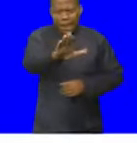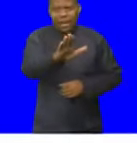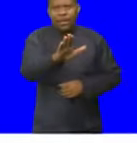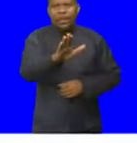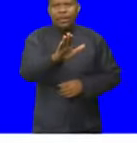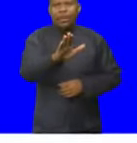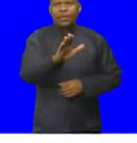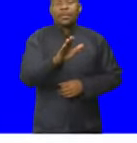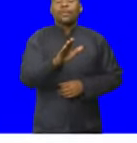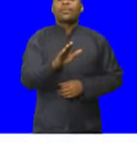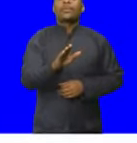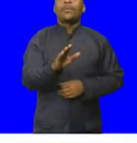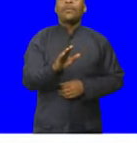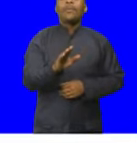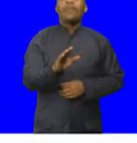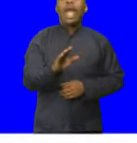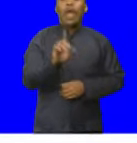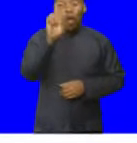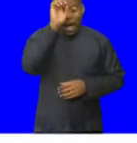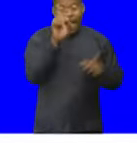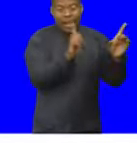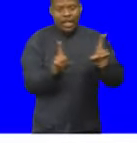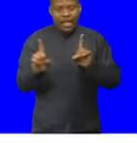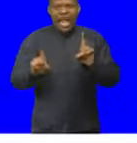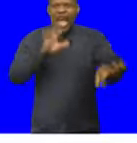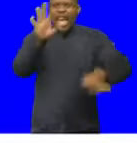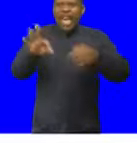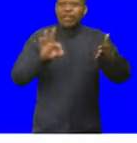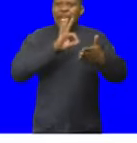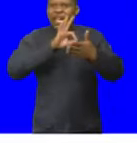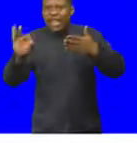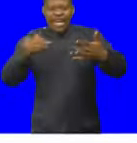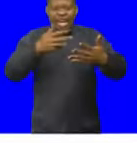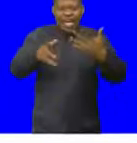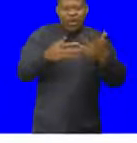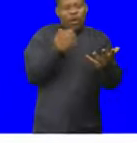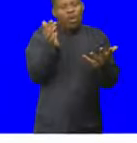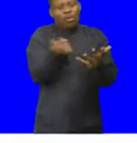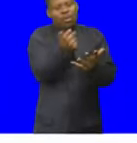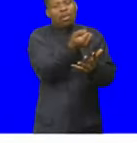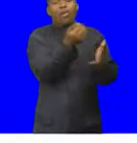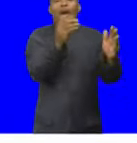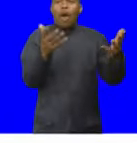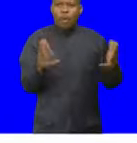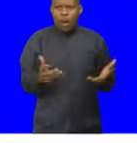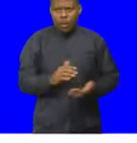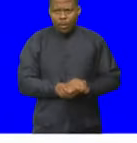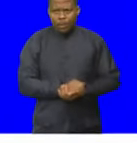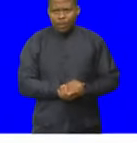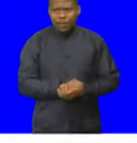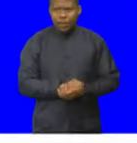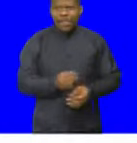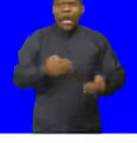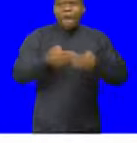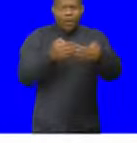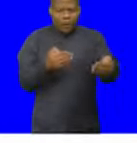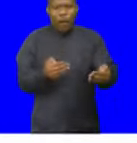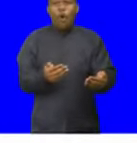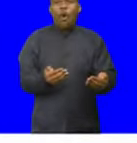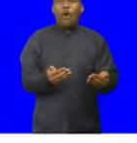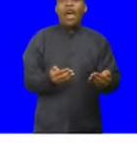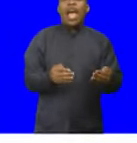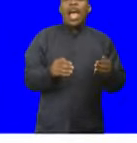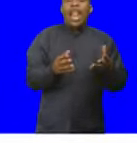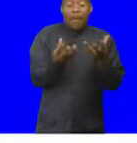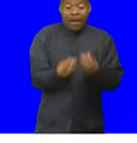masinyane. The principal highlights some of the school's achievements. Bekungakase kwaba nebantwana labangena ku tertiary institution, and for the very